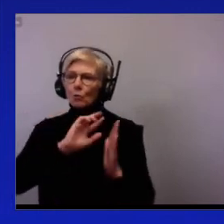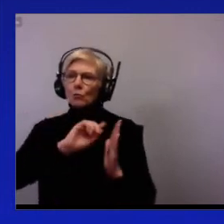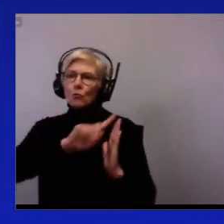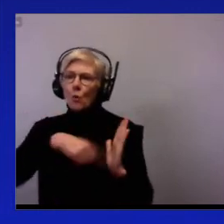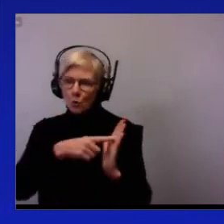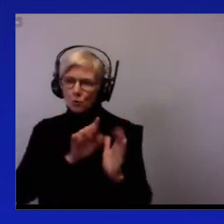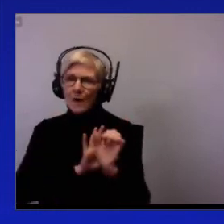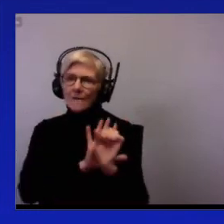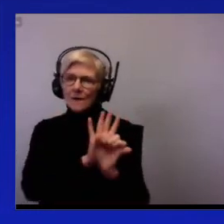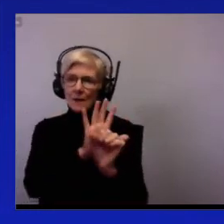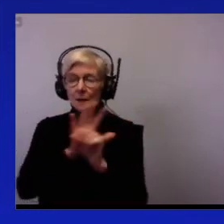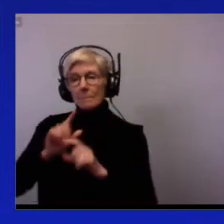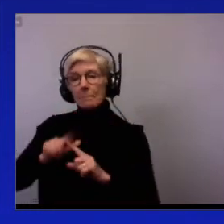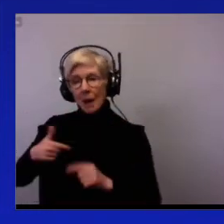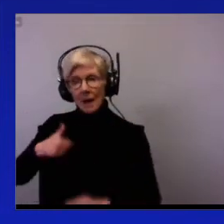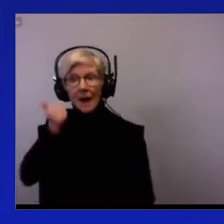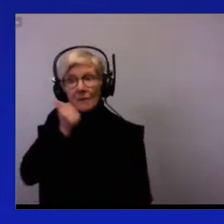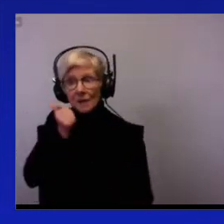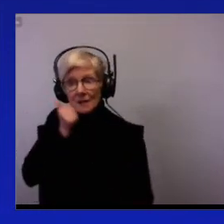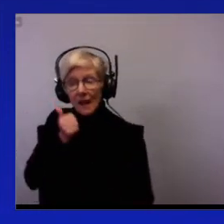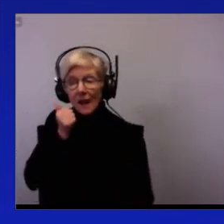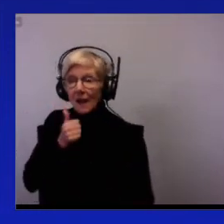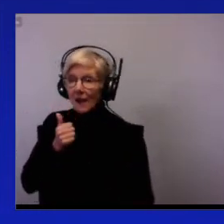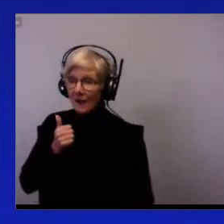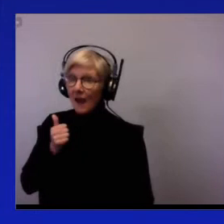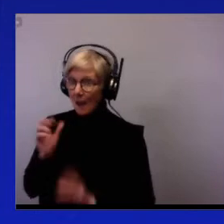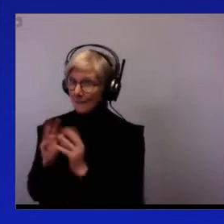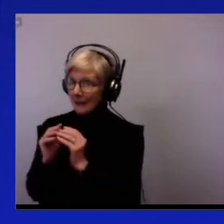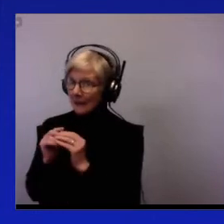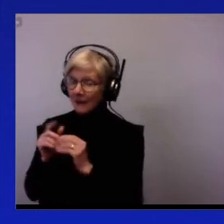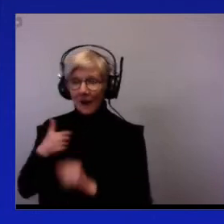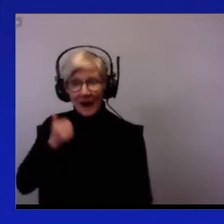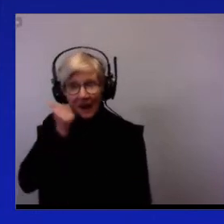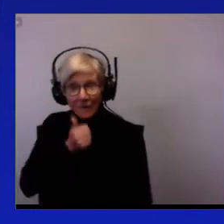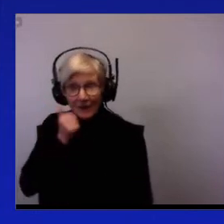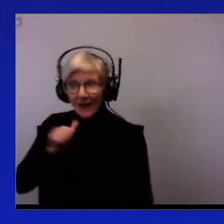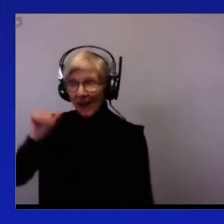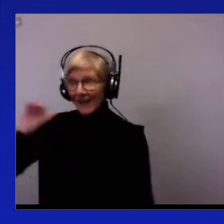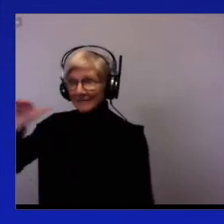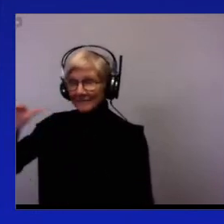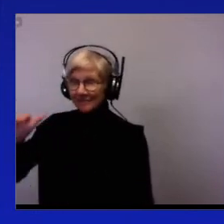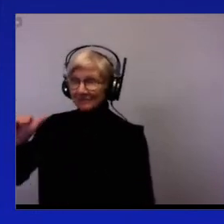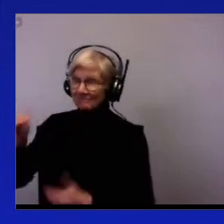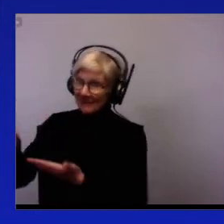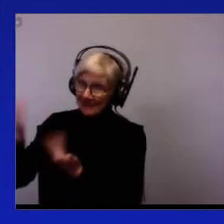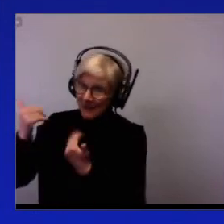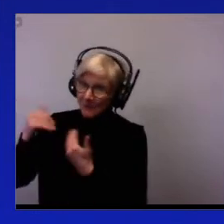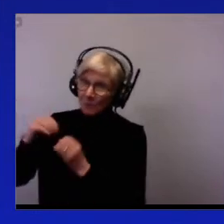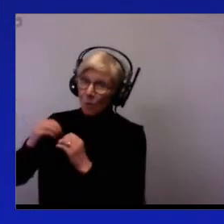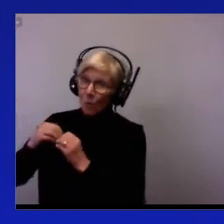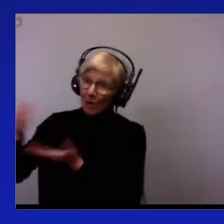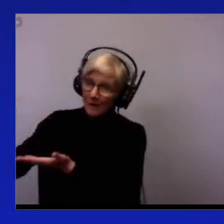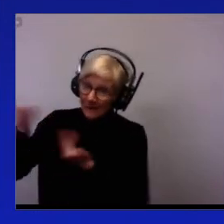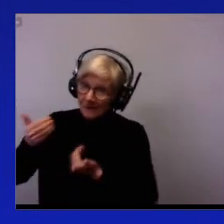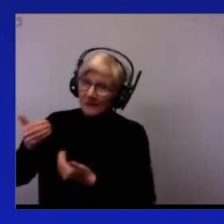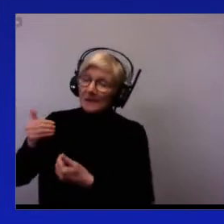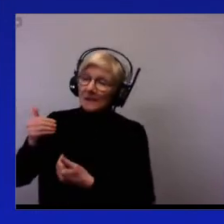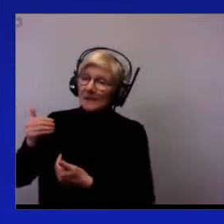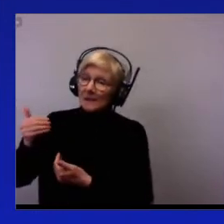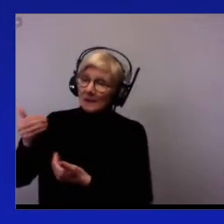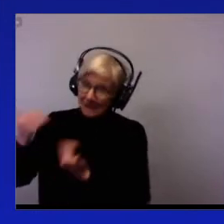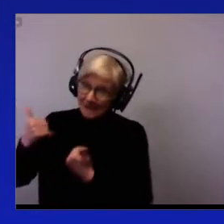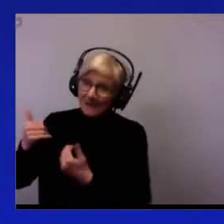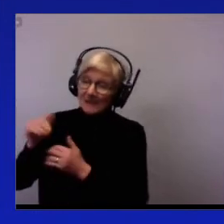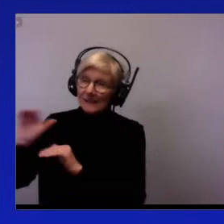you, I every day send me more. We've not only done that, but by our actions as a team here